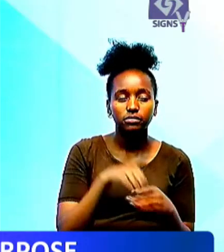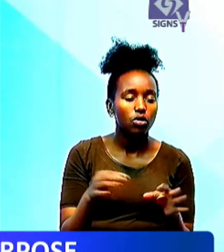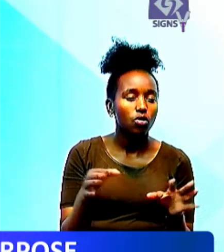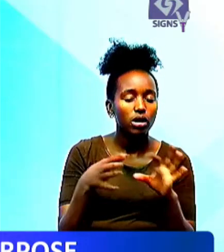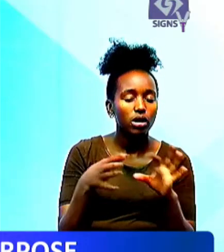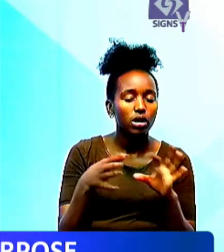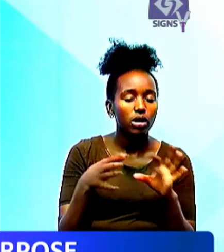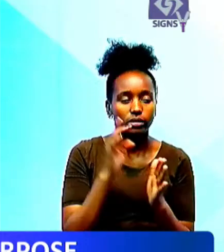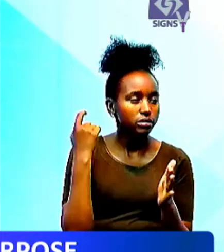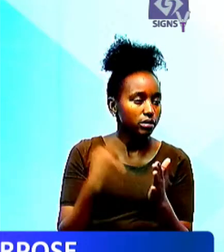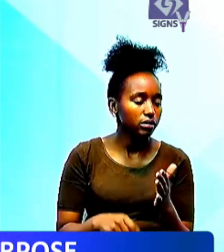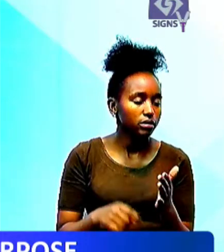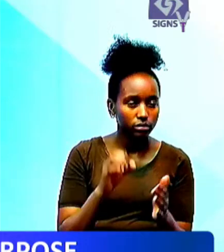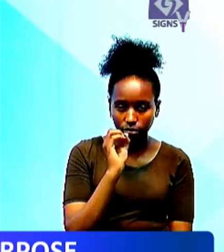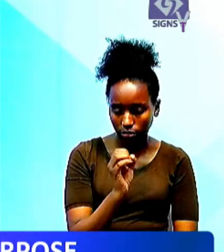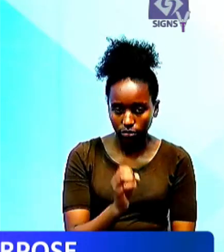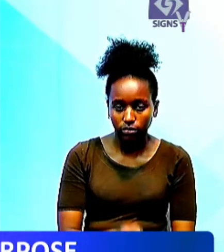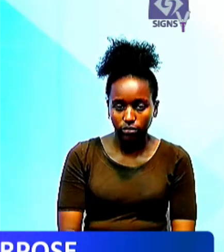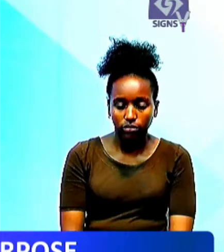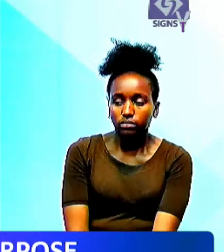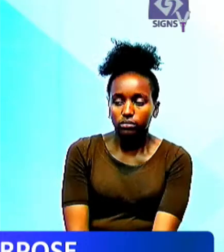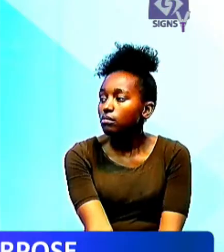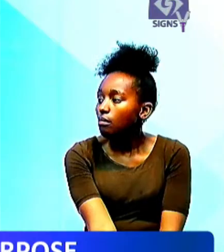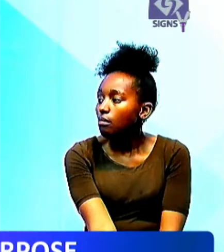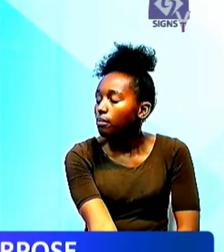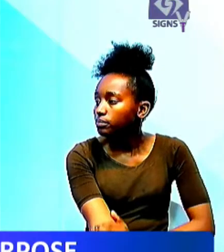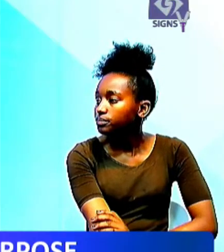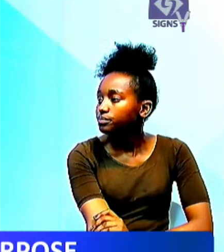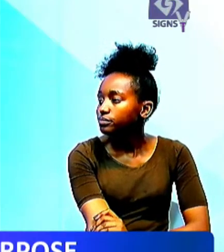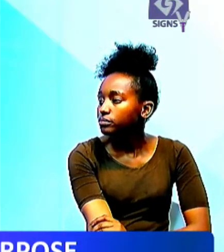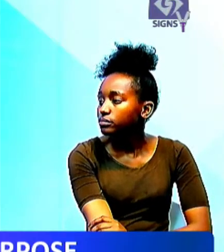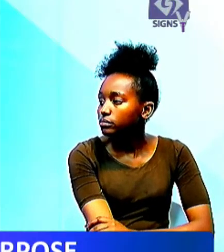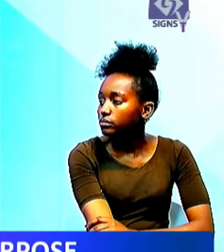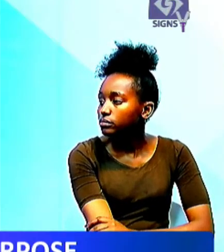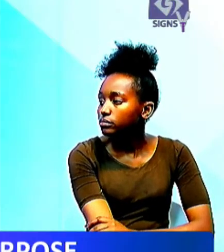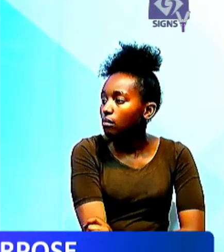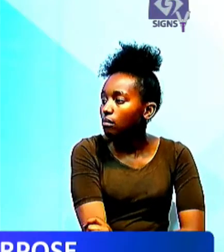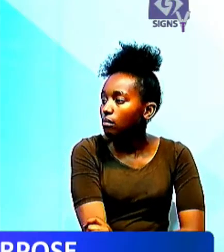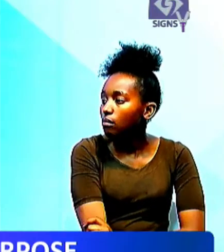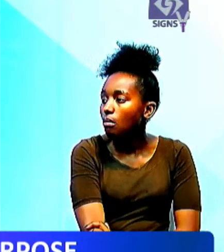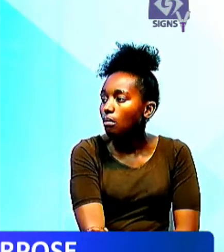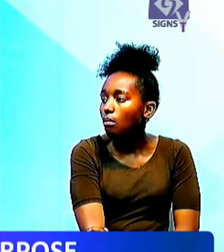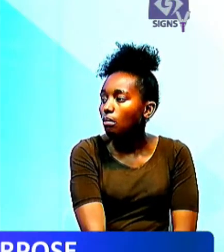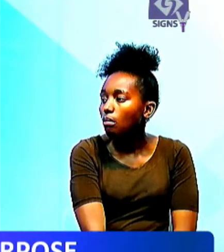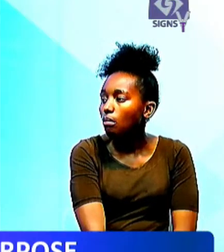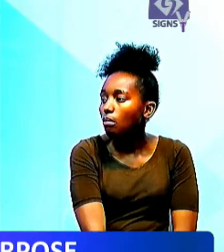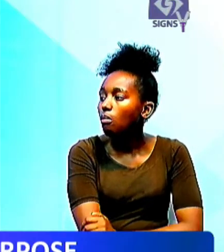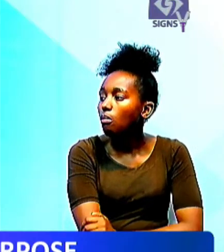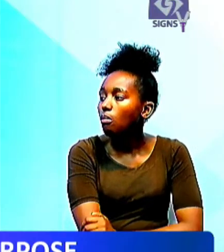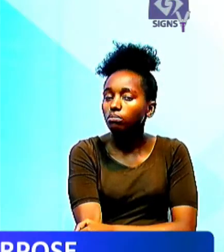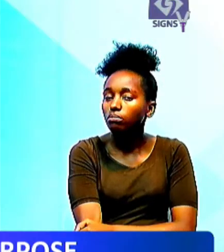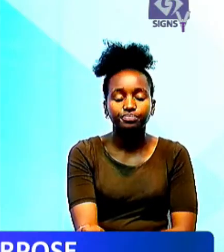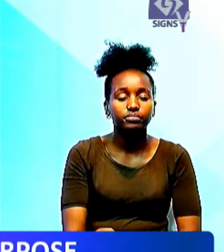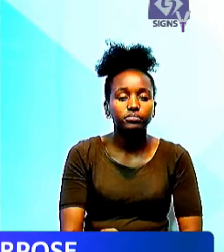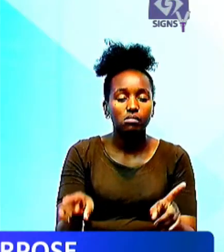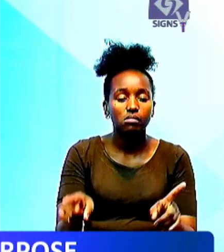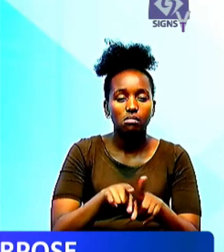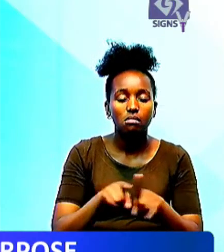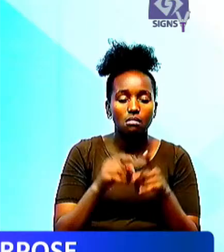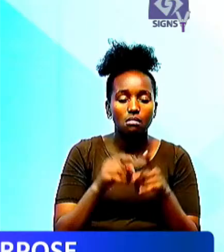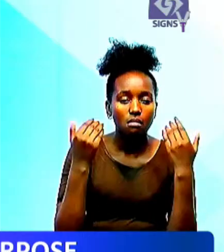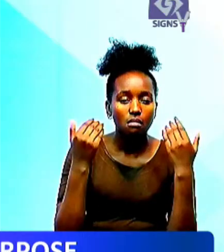fully from that. The other thing is, one of the things that we work with, like I have a client of mine who